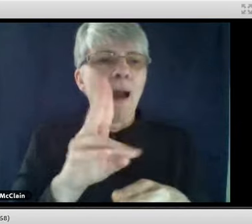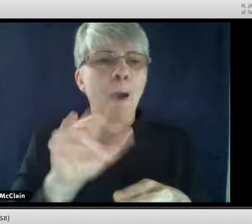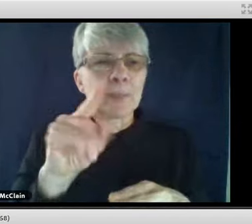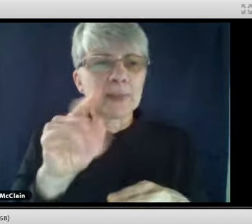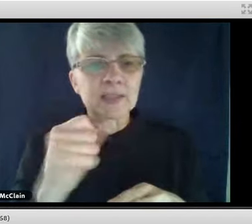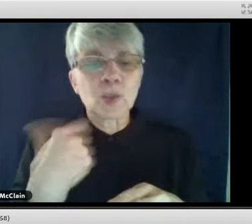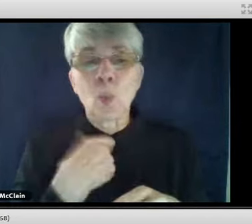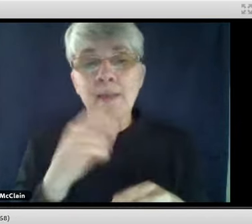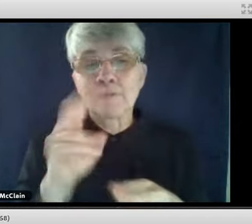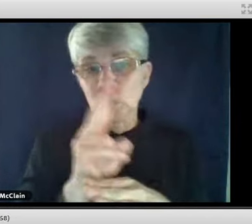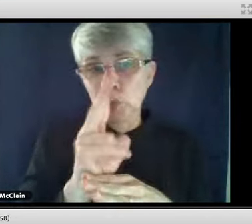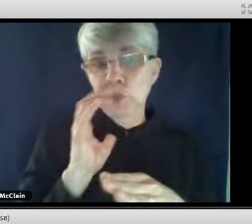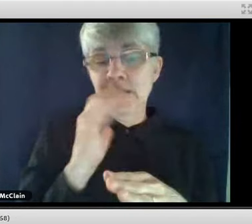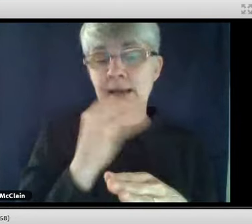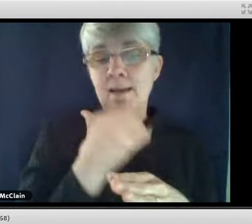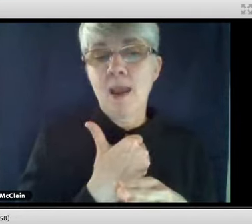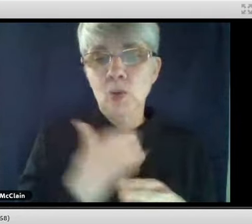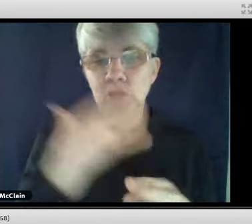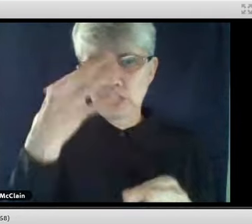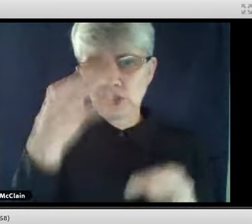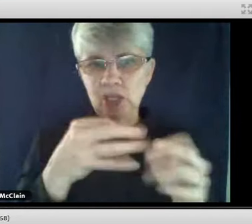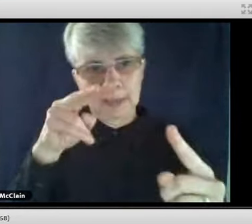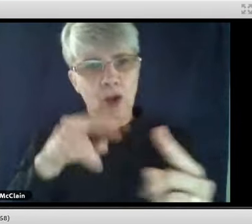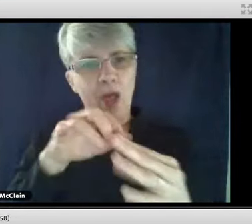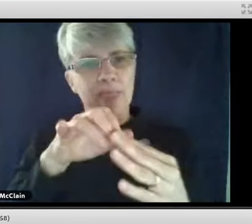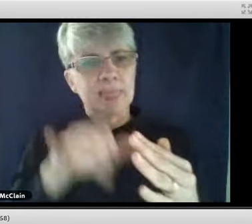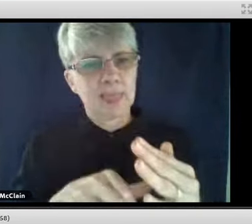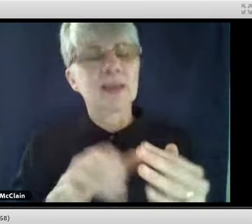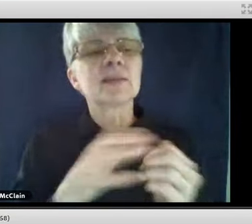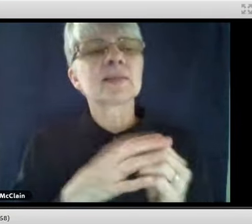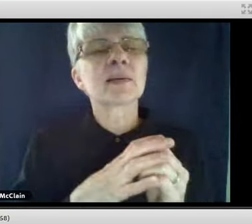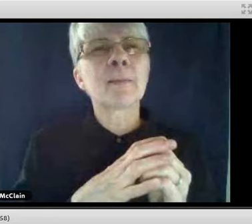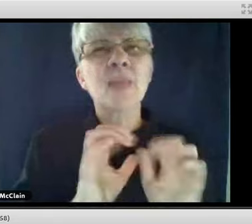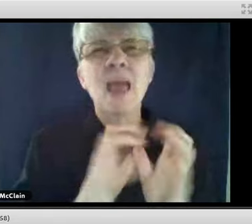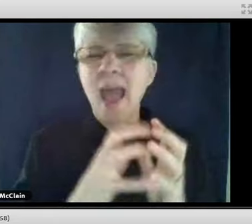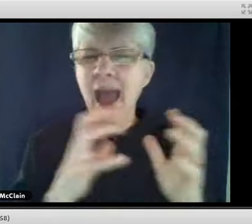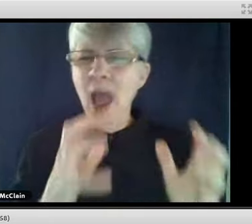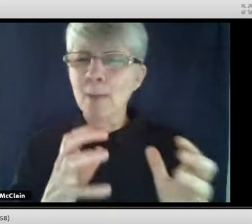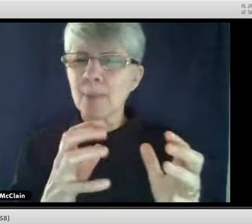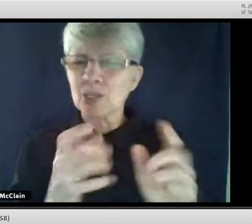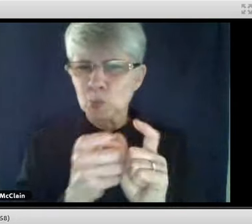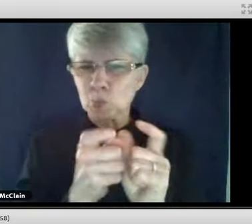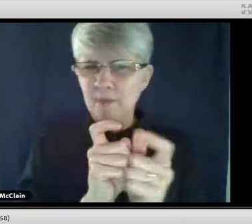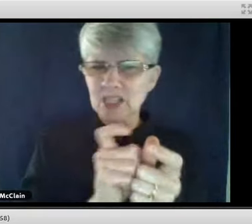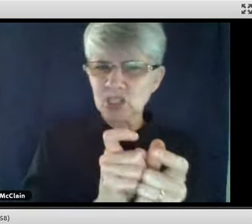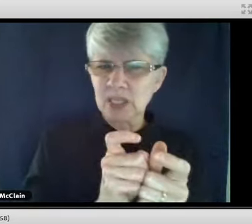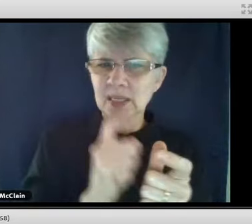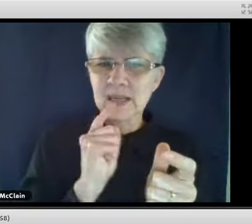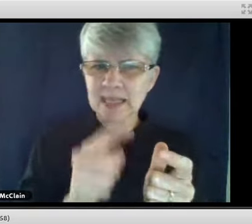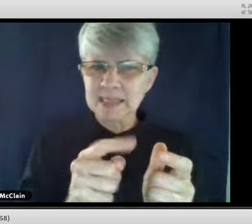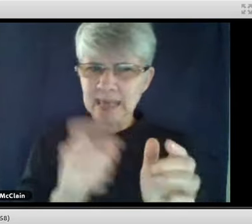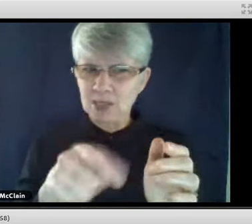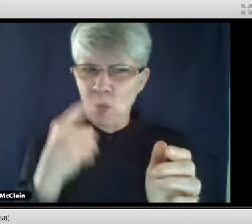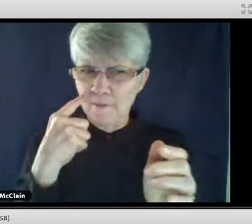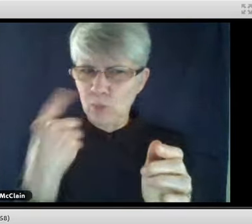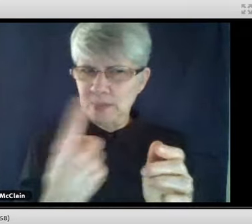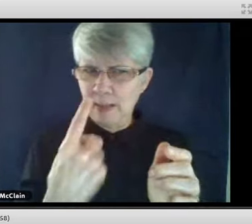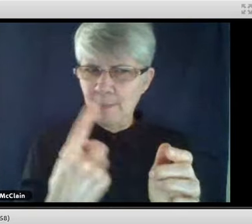use our judgment in terms of like, okay, how much revision is necessary for something